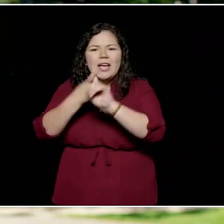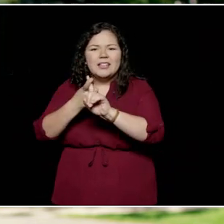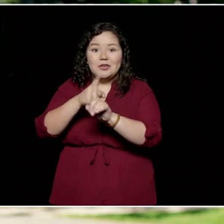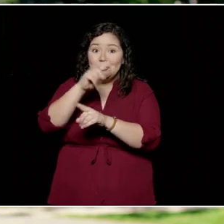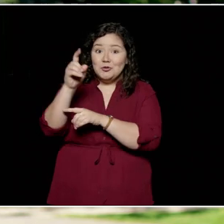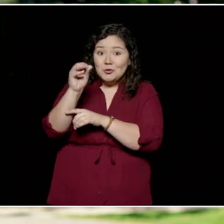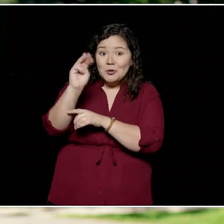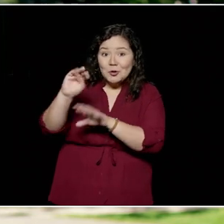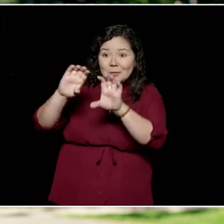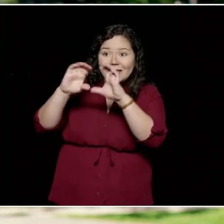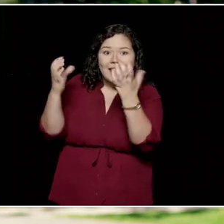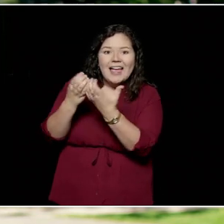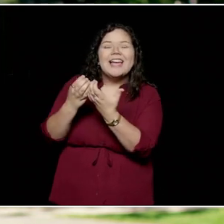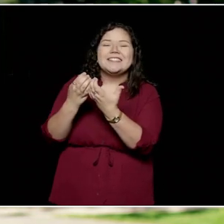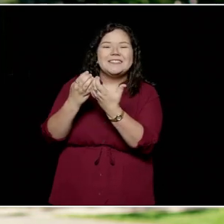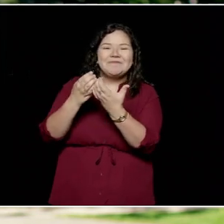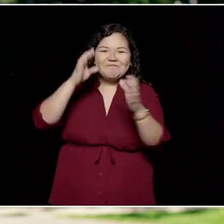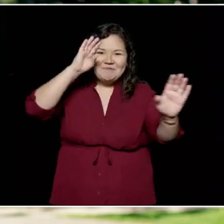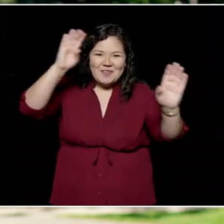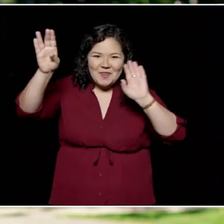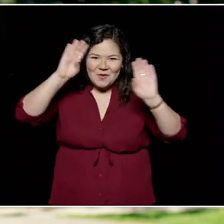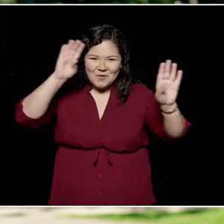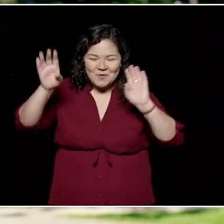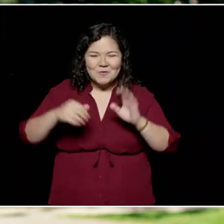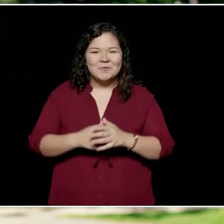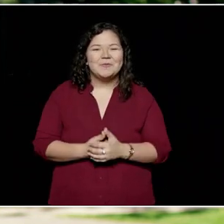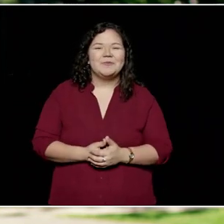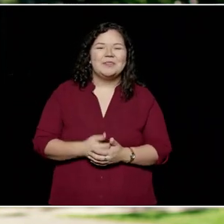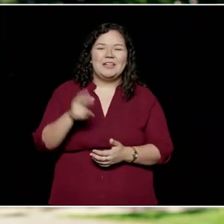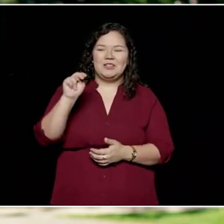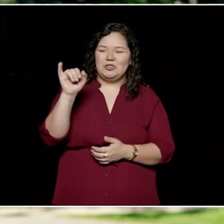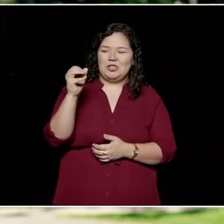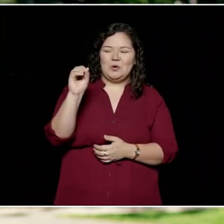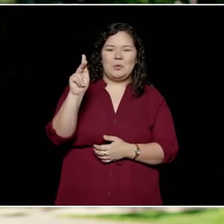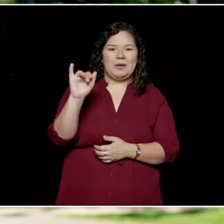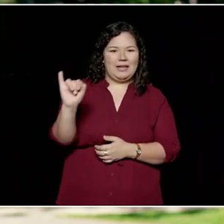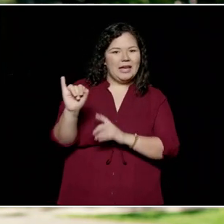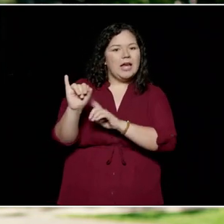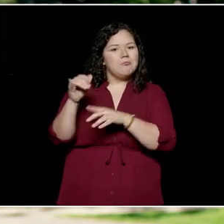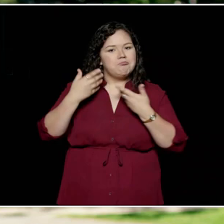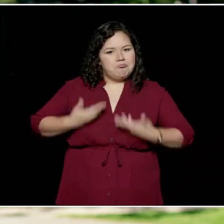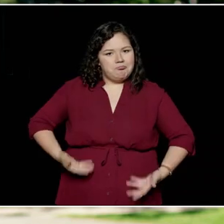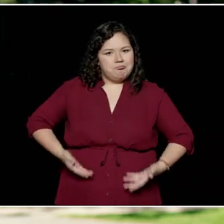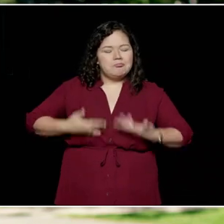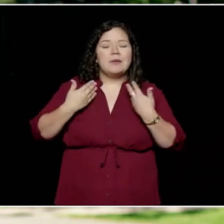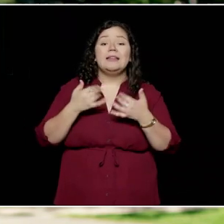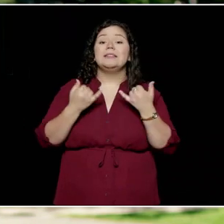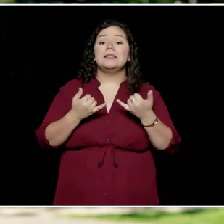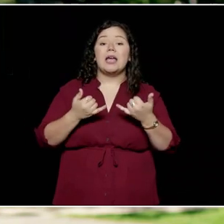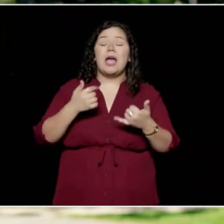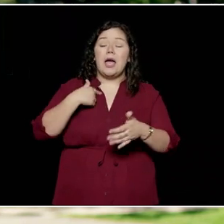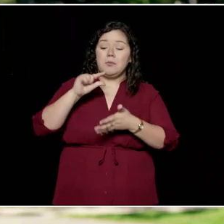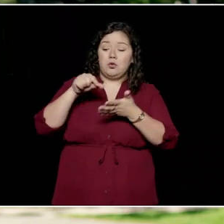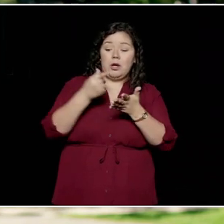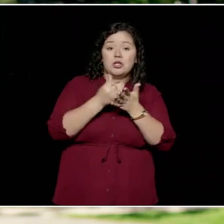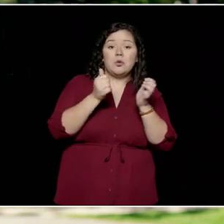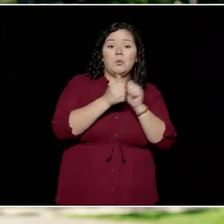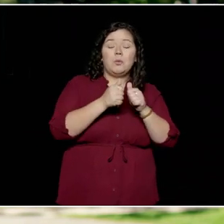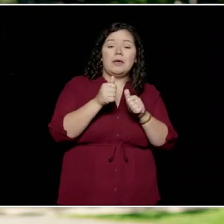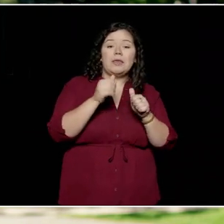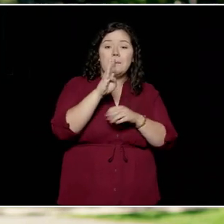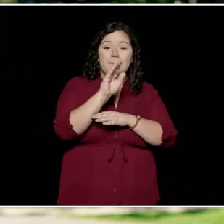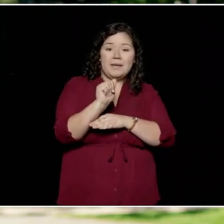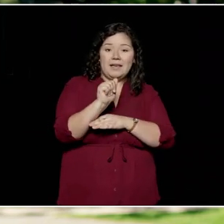guests, family and friends, the Zoom class of 2020, a grand hello to you all. Njoki Maburu is